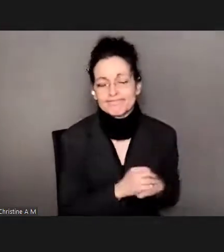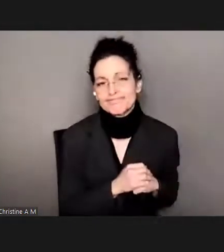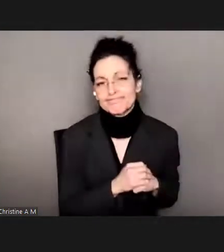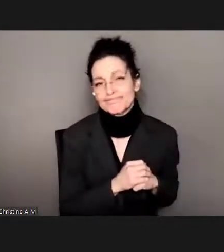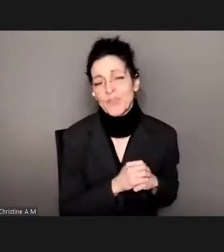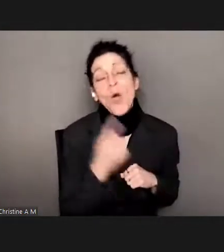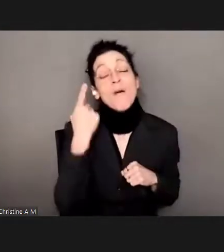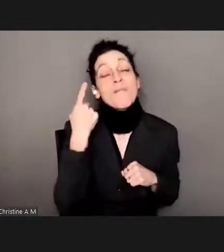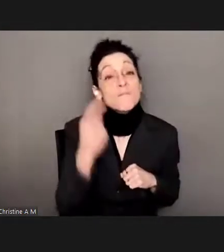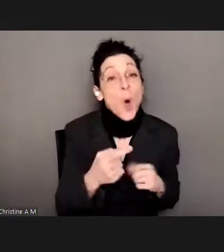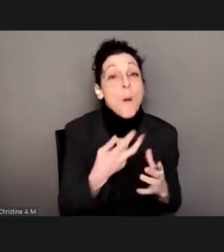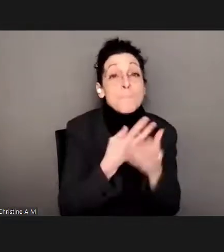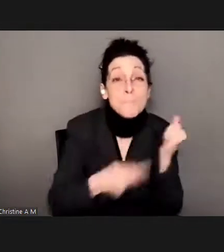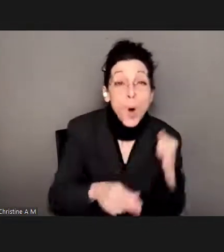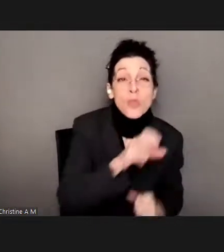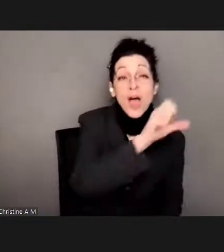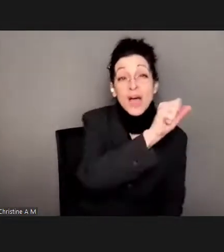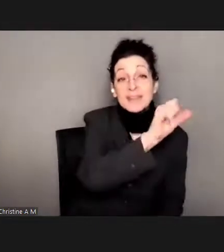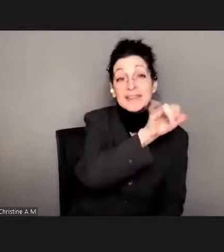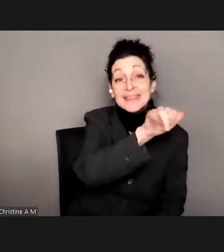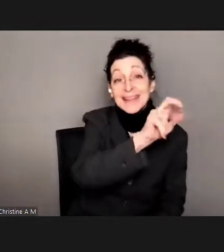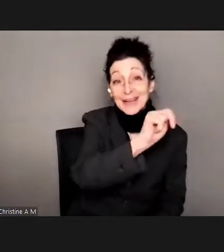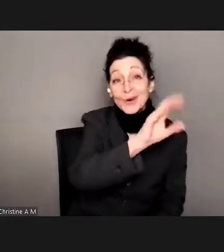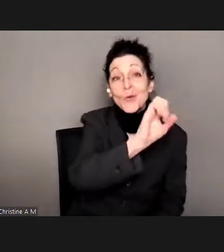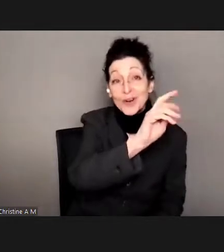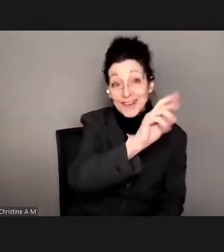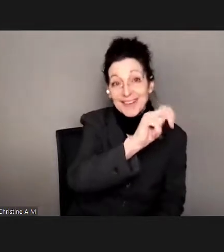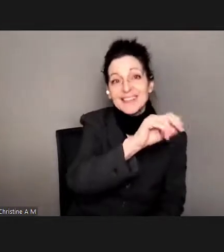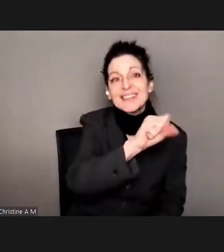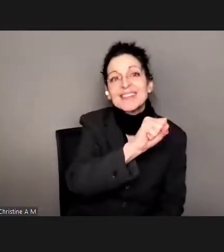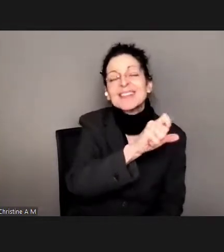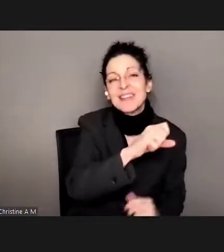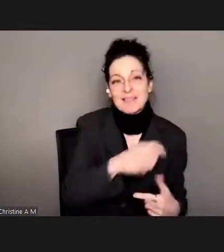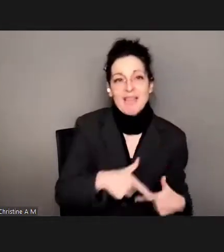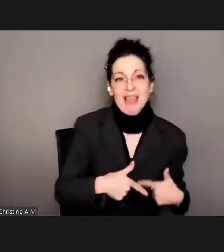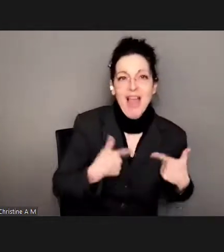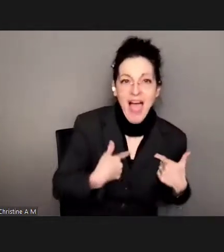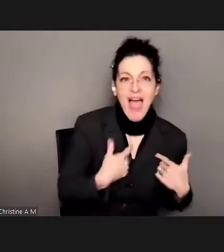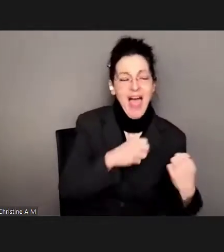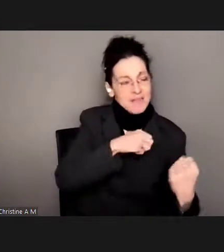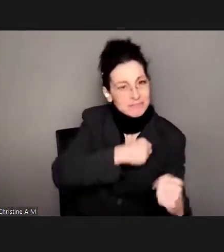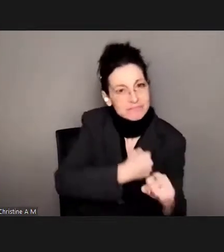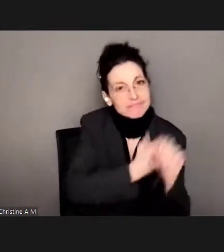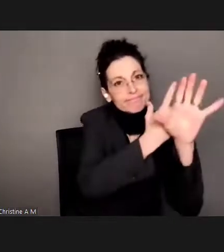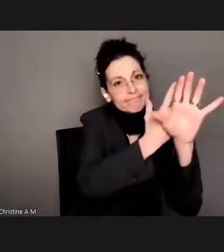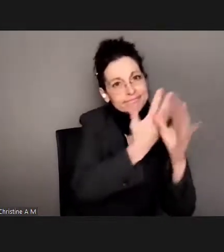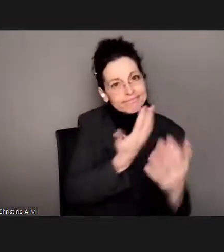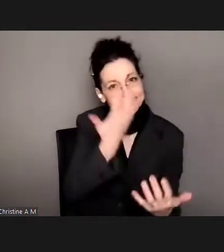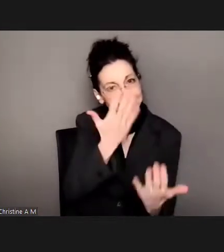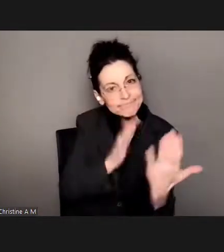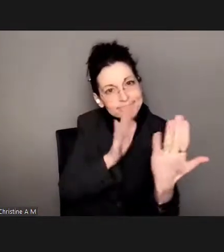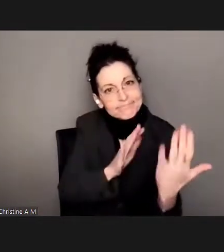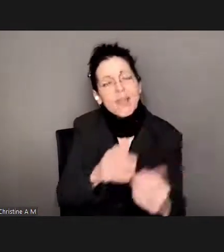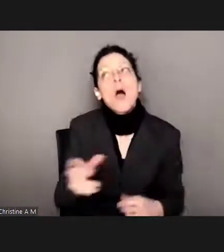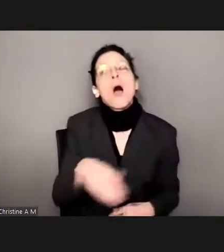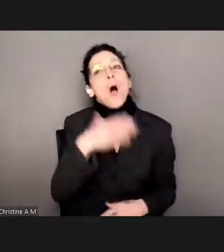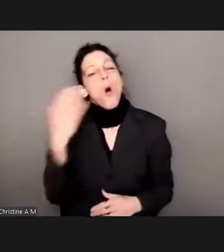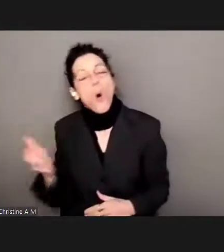whether it's for social media or reflections, or we've just thought about different ways we can